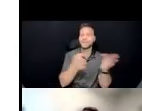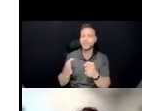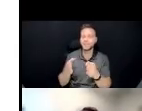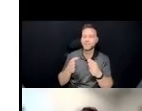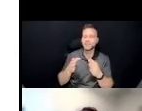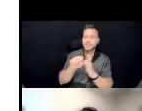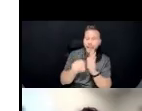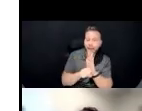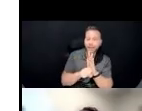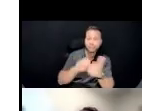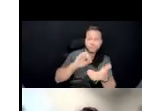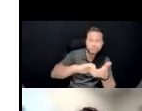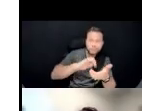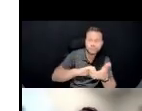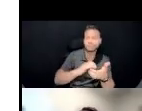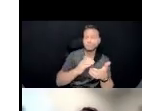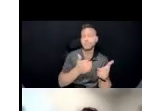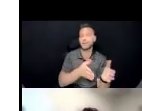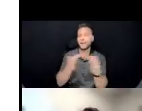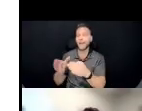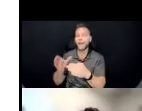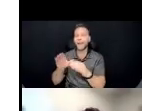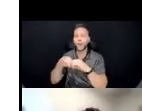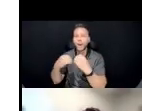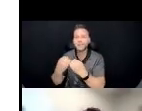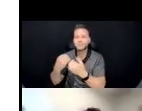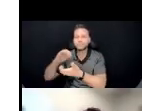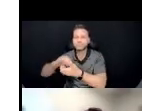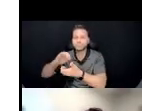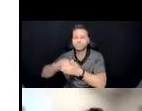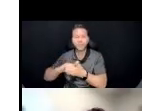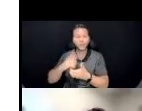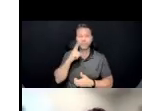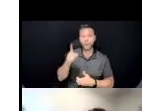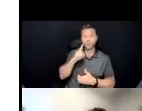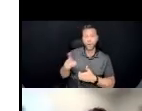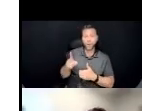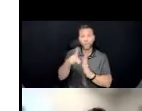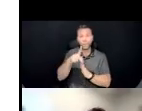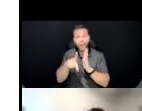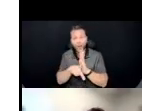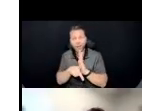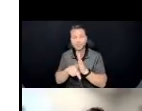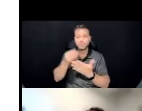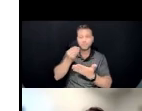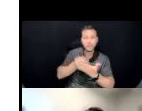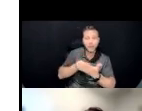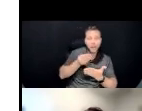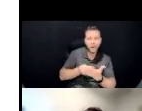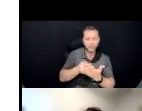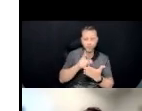data to drive funding, programming, and policy change to advance health equity.